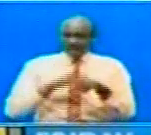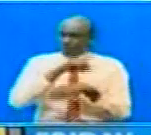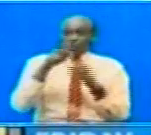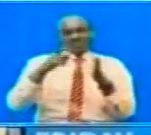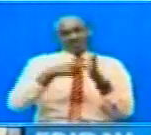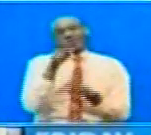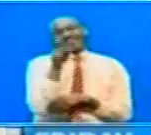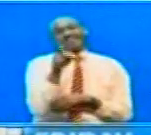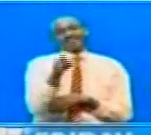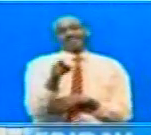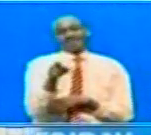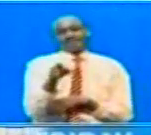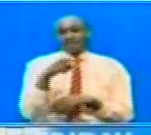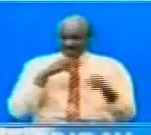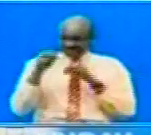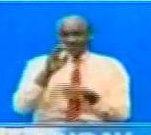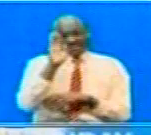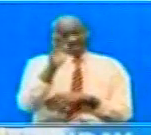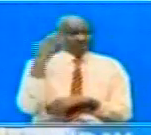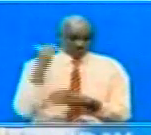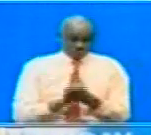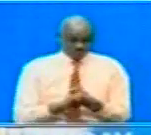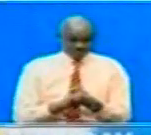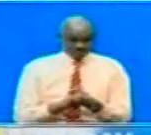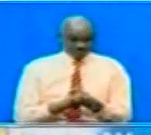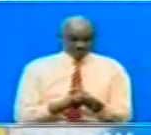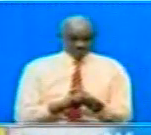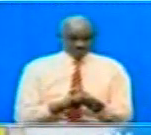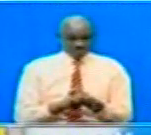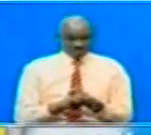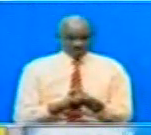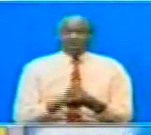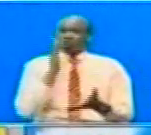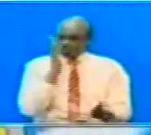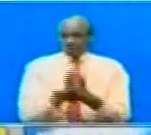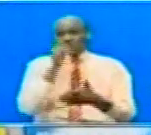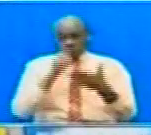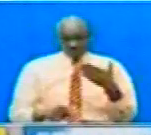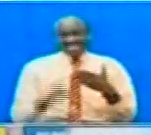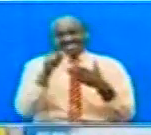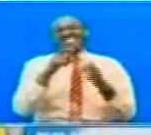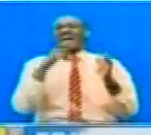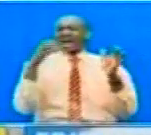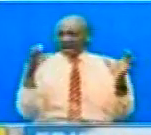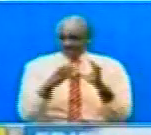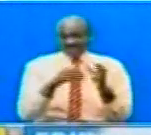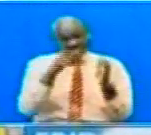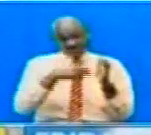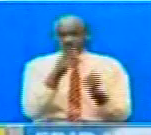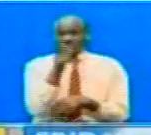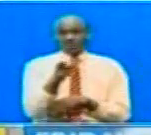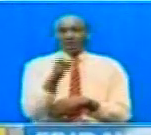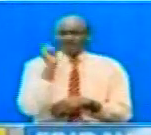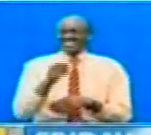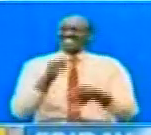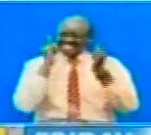company by the management then. But the truth of the matter is that the company needs